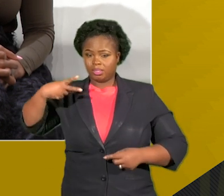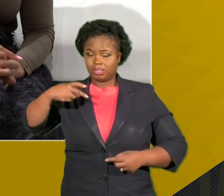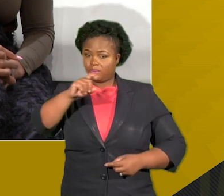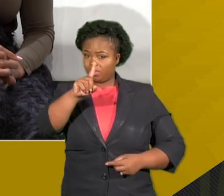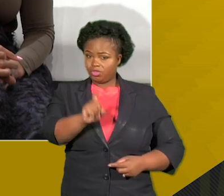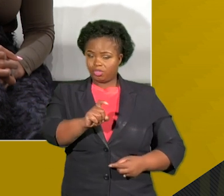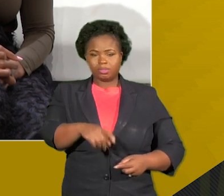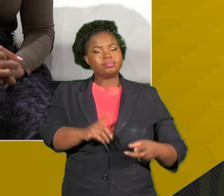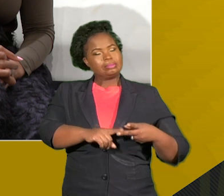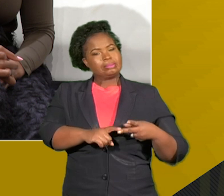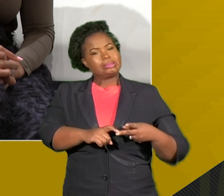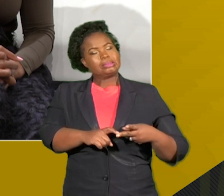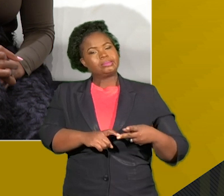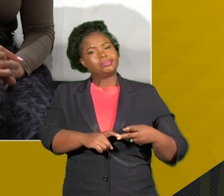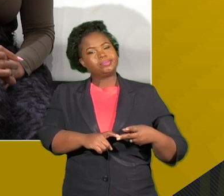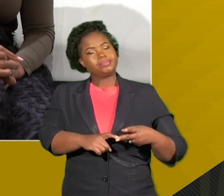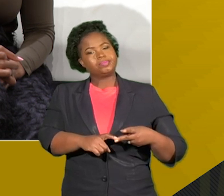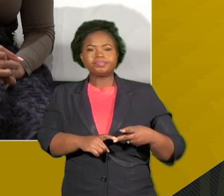Okay, quick one, Babiskat.